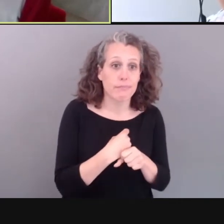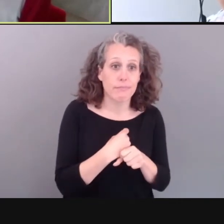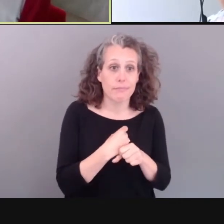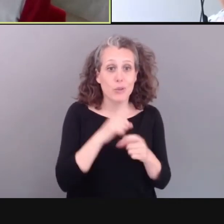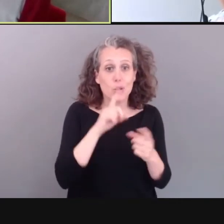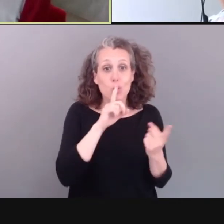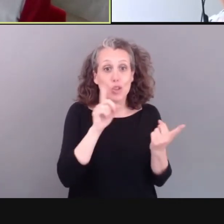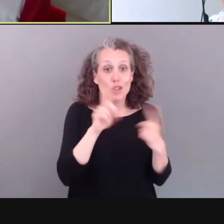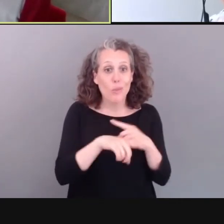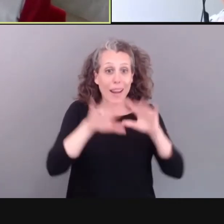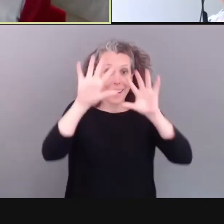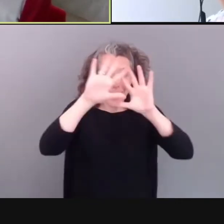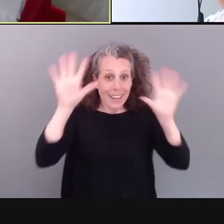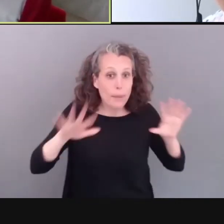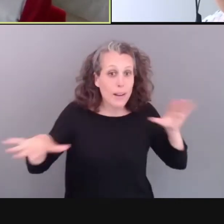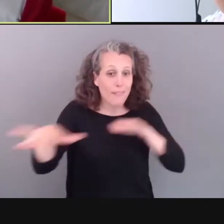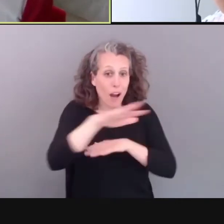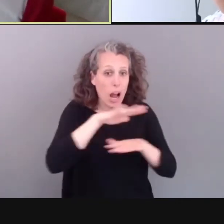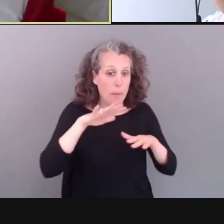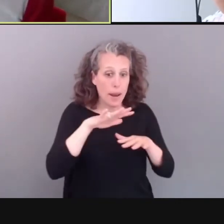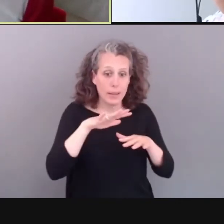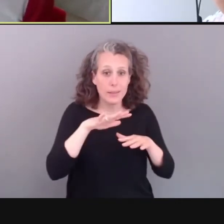addressing climate and environmental